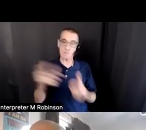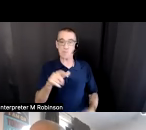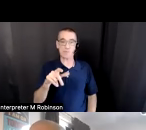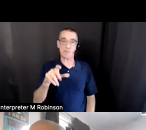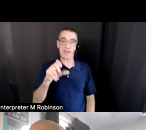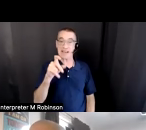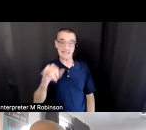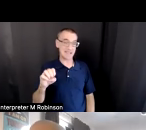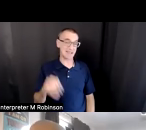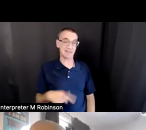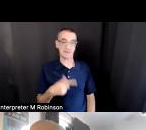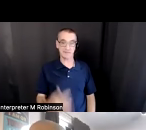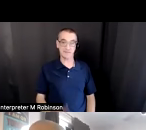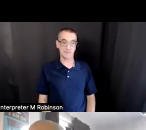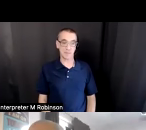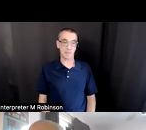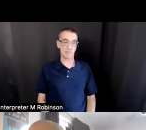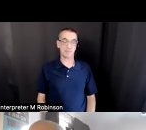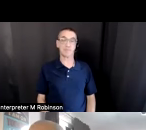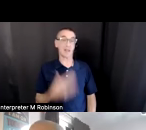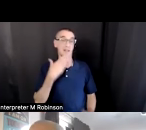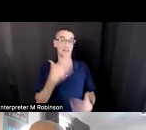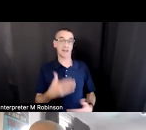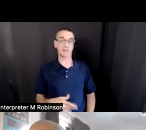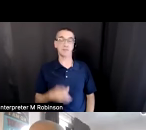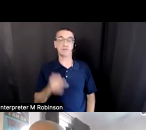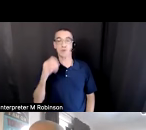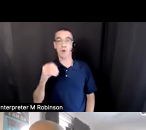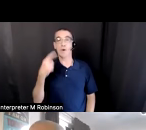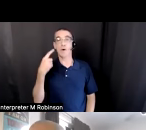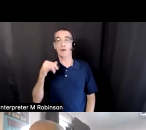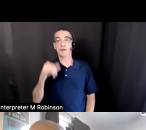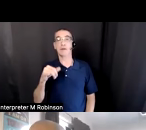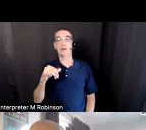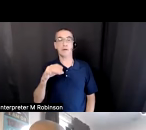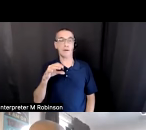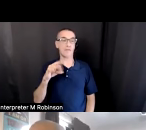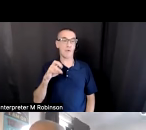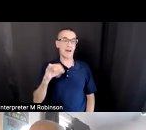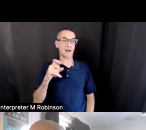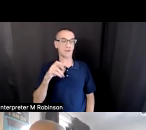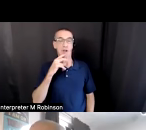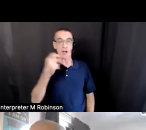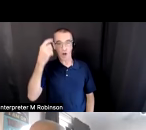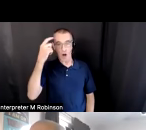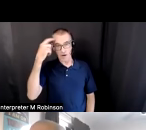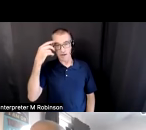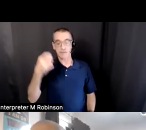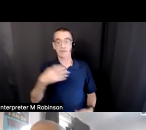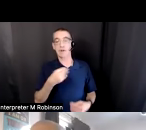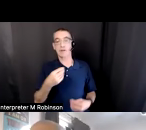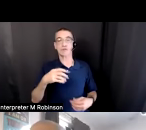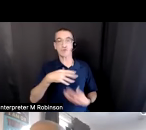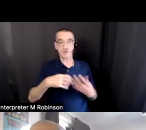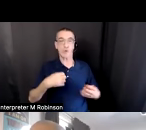factor. Thanks, Francie. So our fourth factor is cognitive and social emotional competence, which